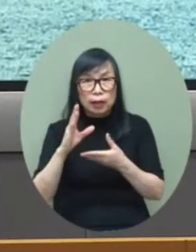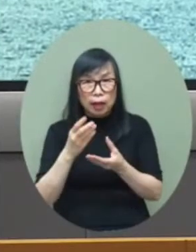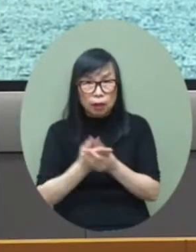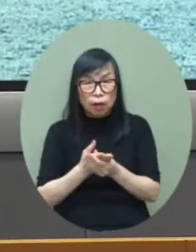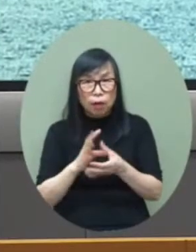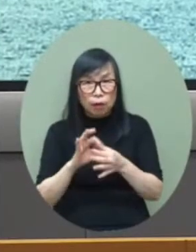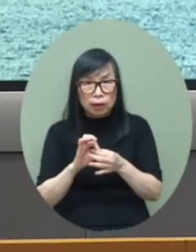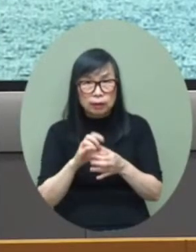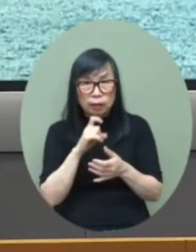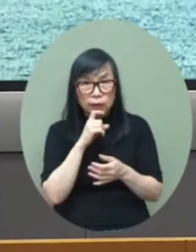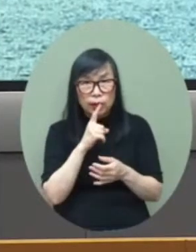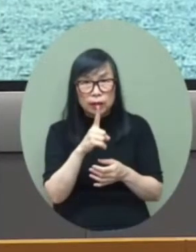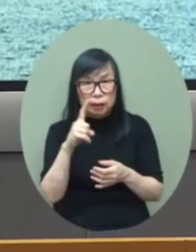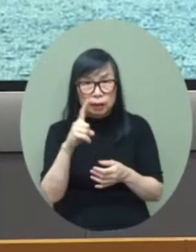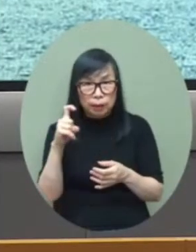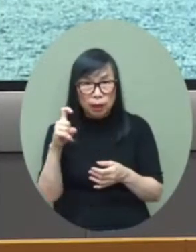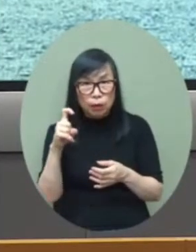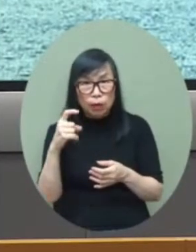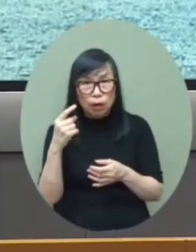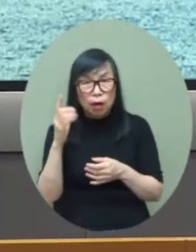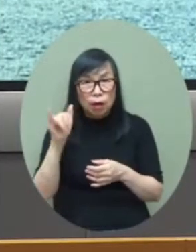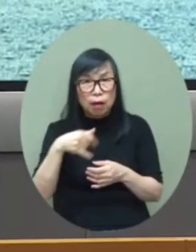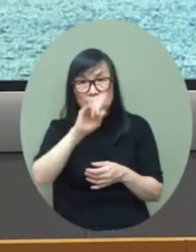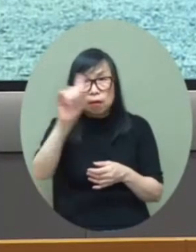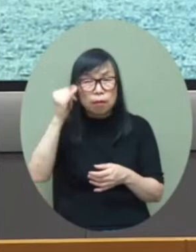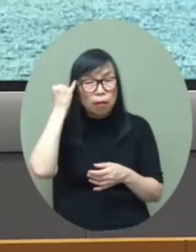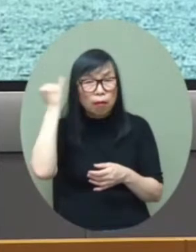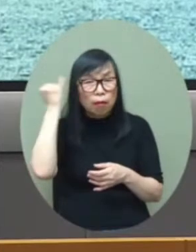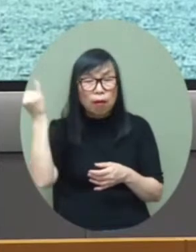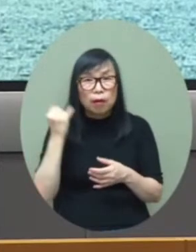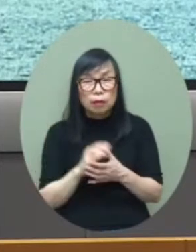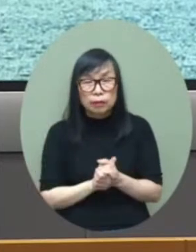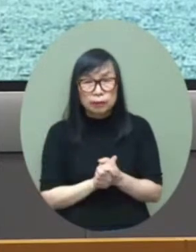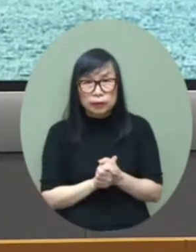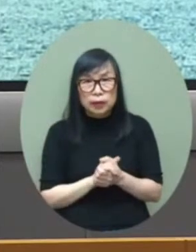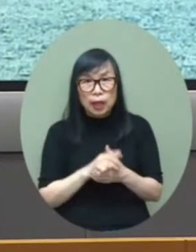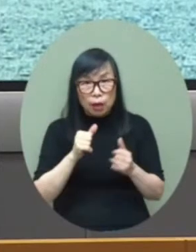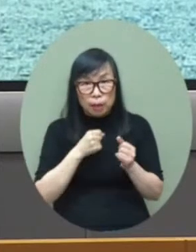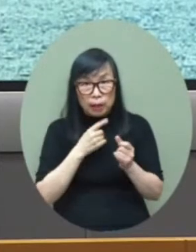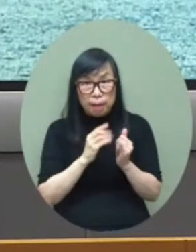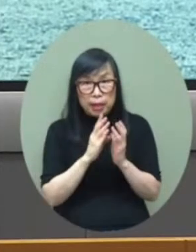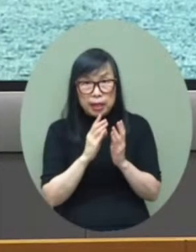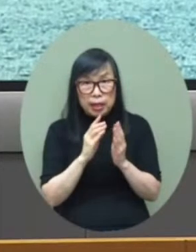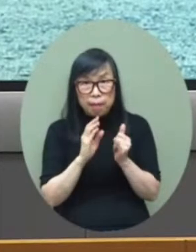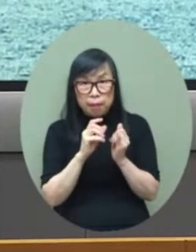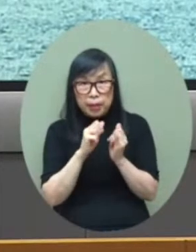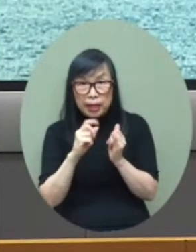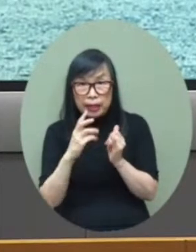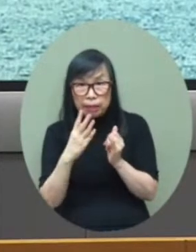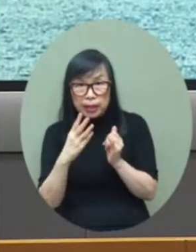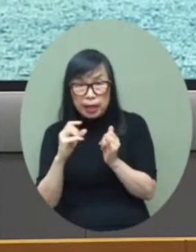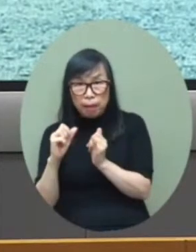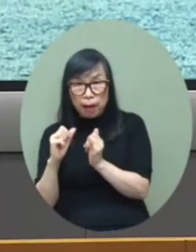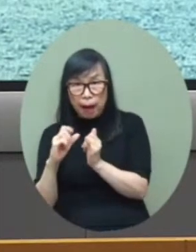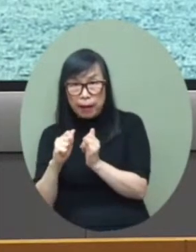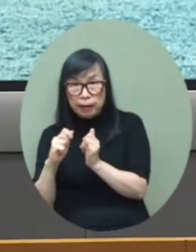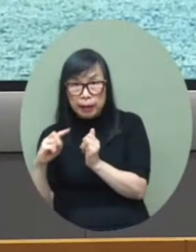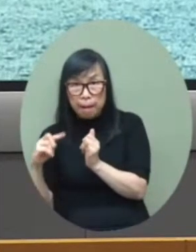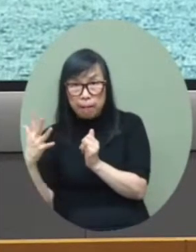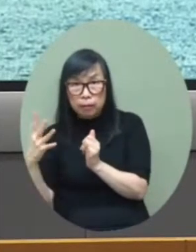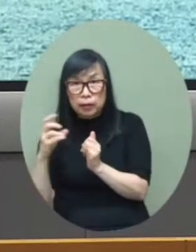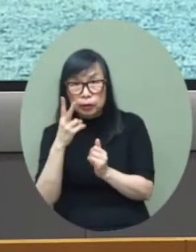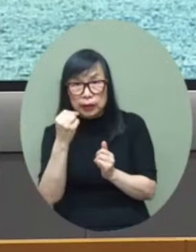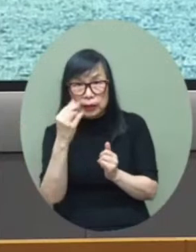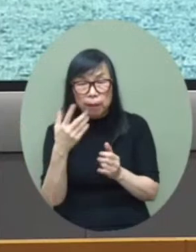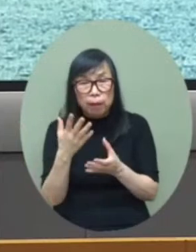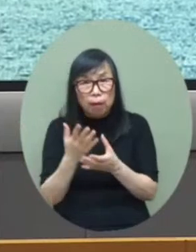BA.2.12.1, and 19 were linked, and also the remaining are untraceable. And for